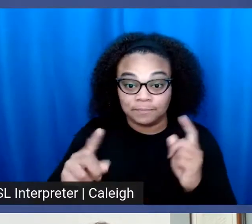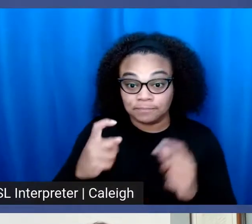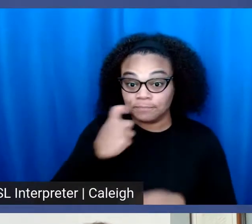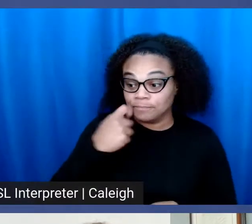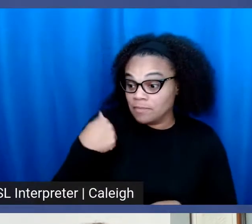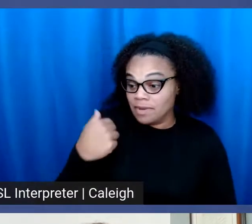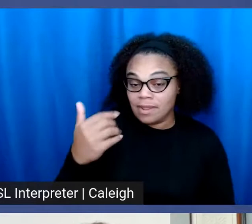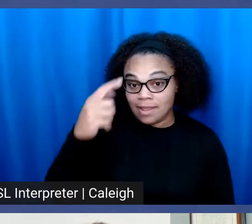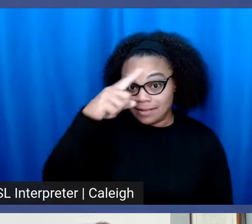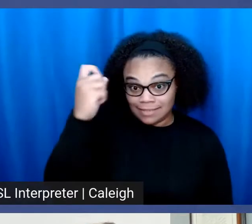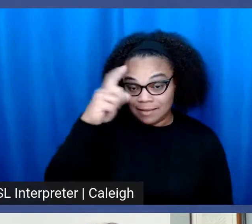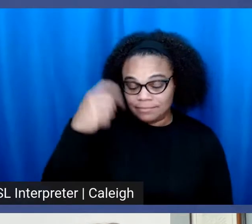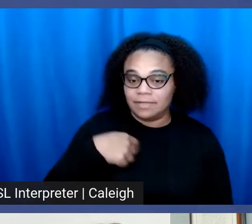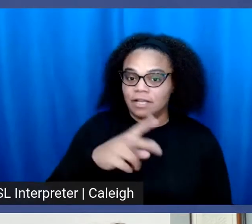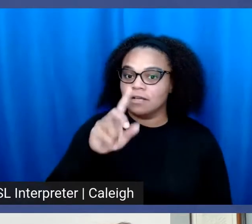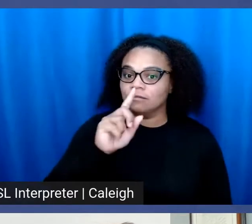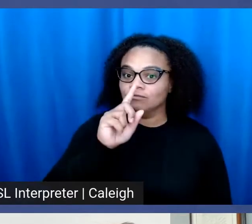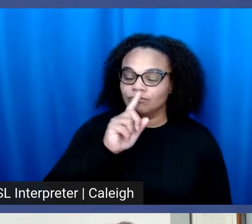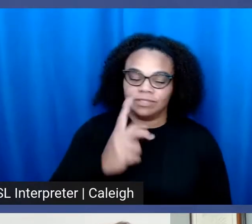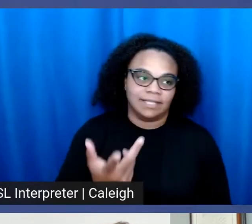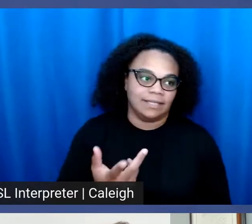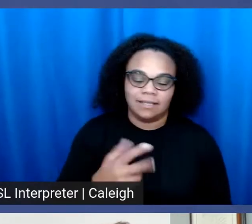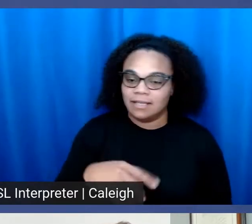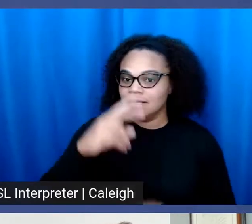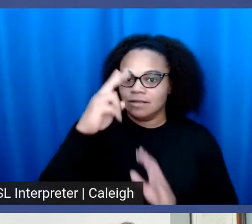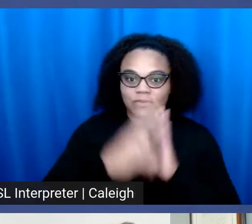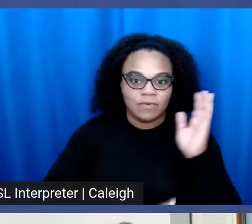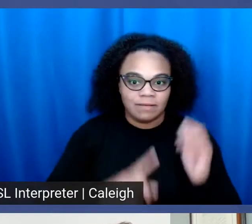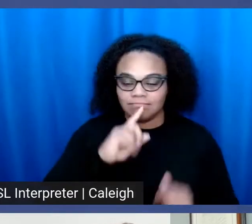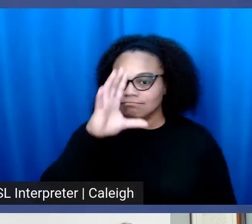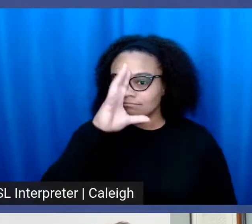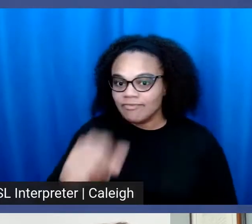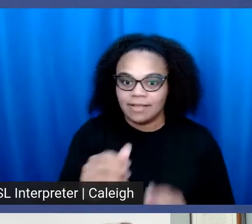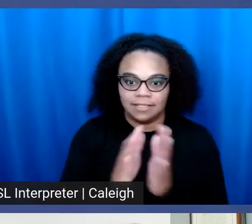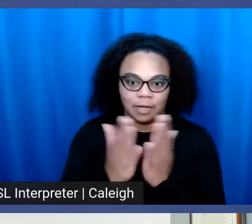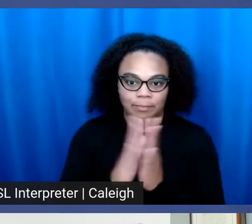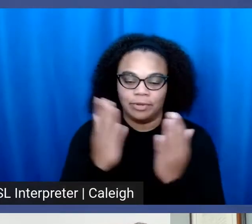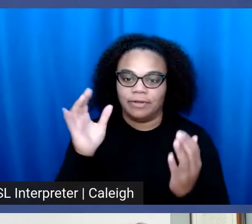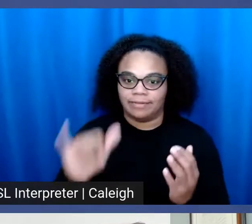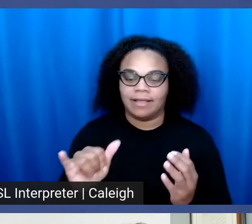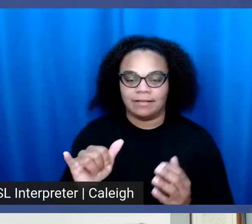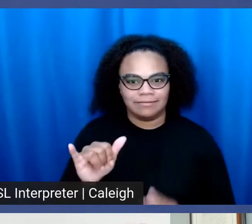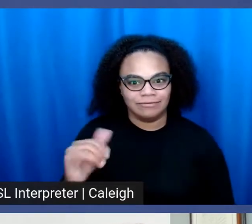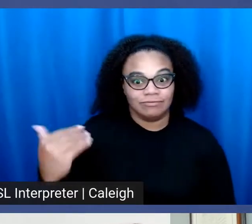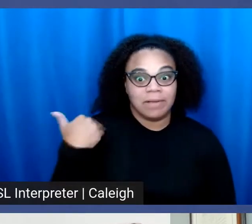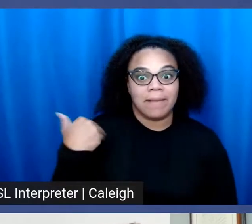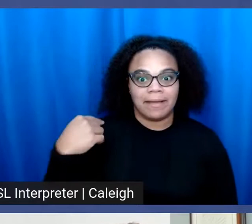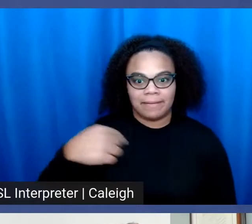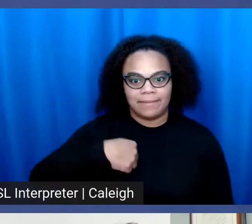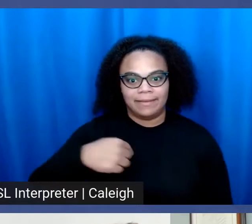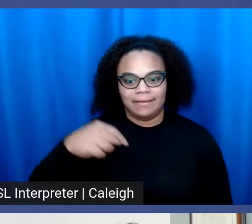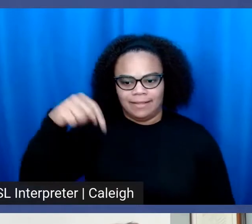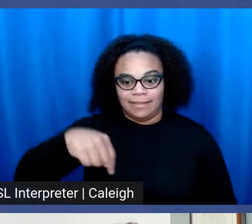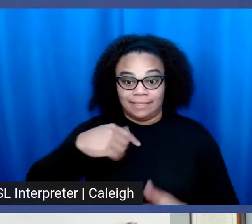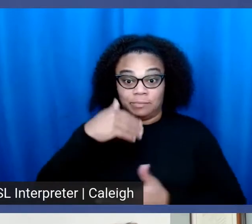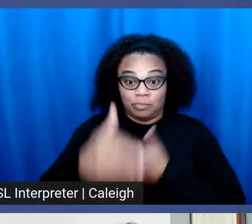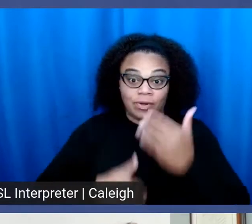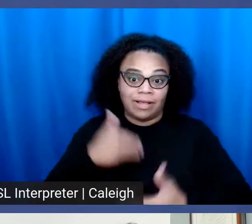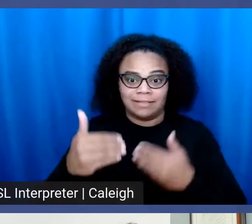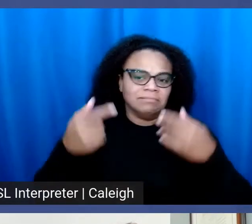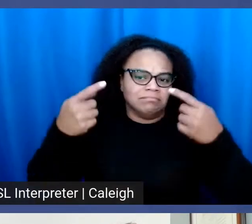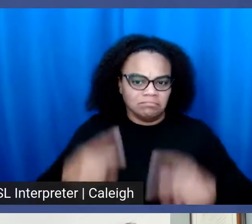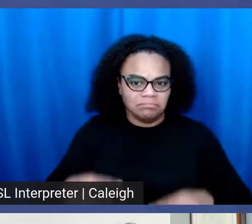this fascinating book, really galvanizing book that kind of reminded me that this is cyclical. Amy Sohn's